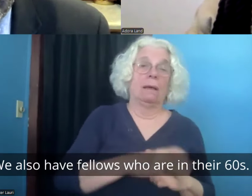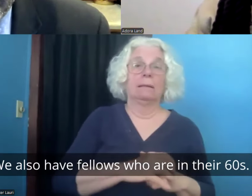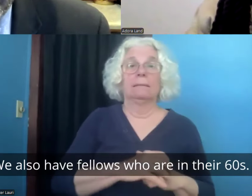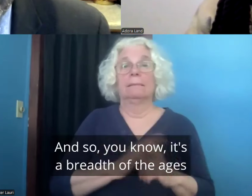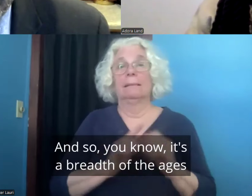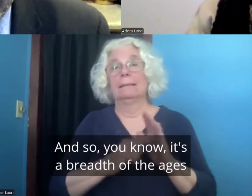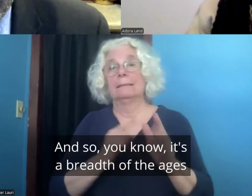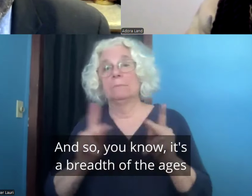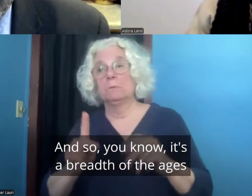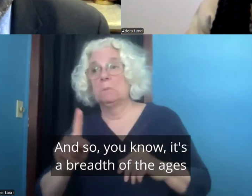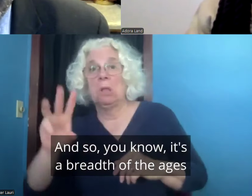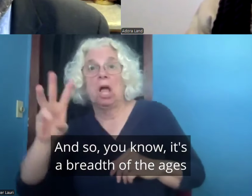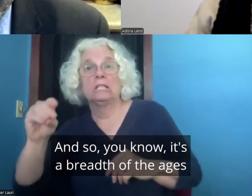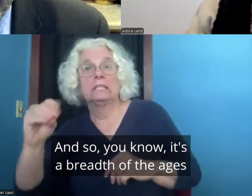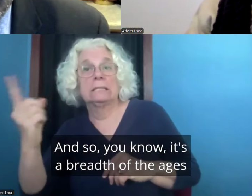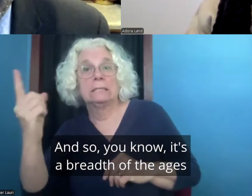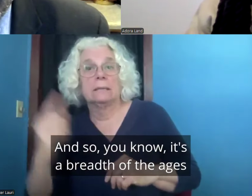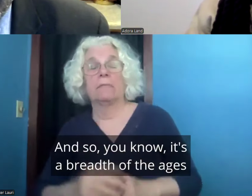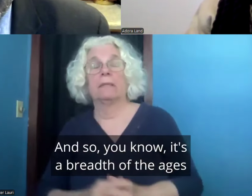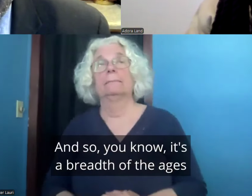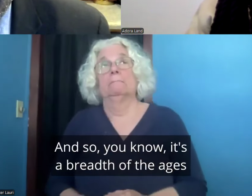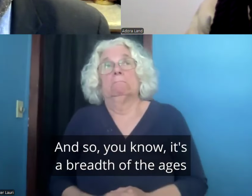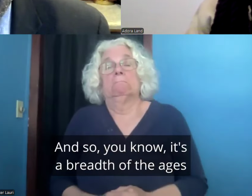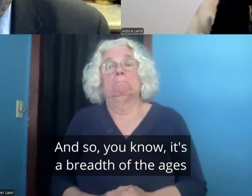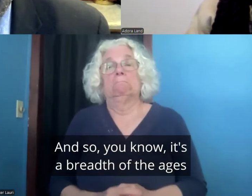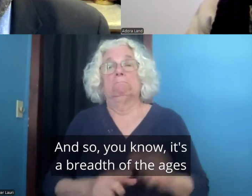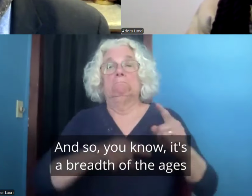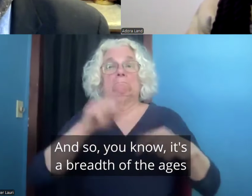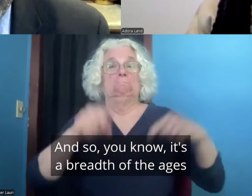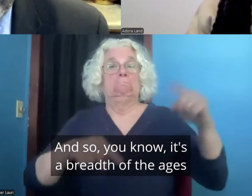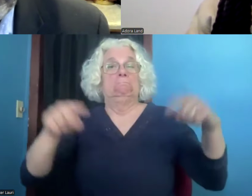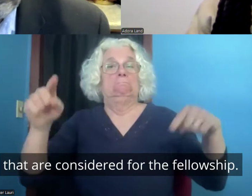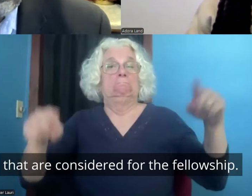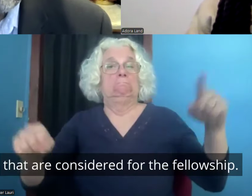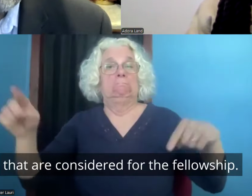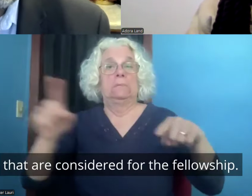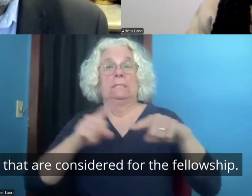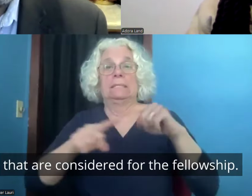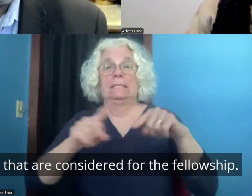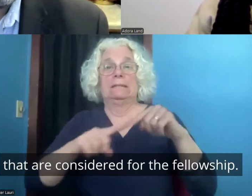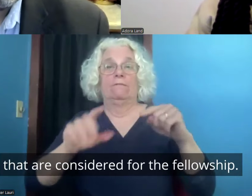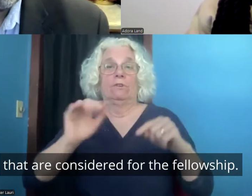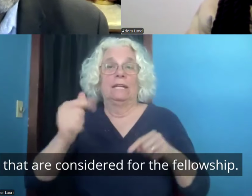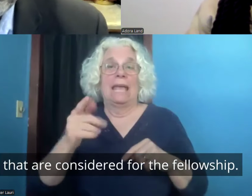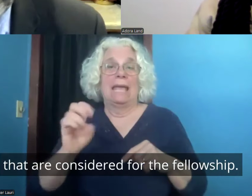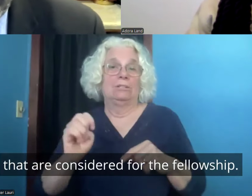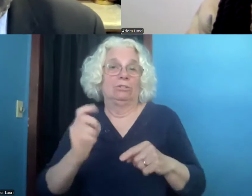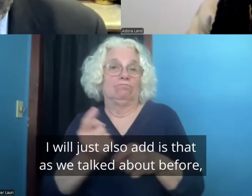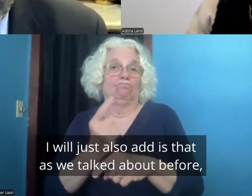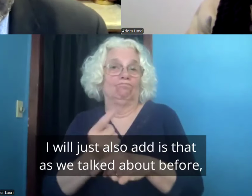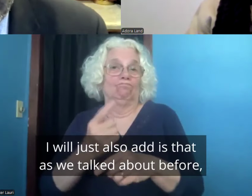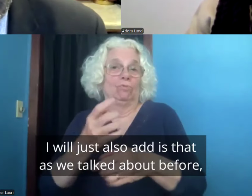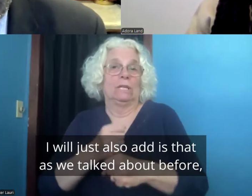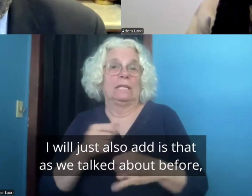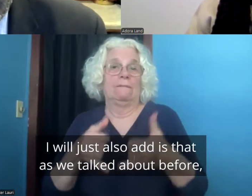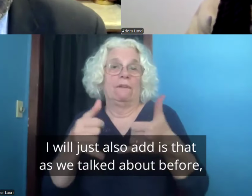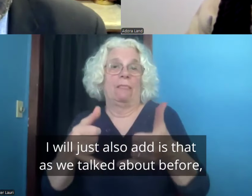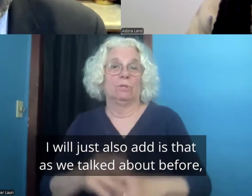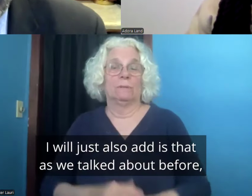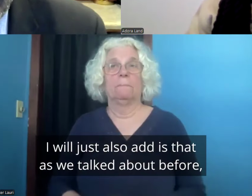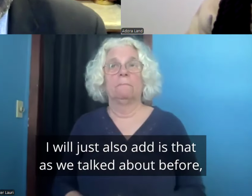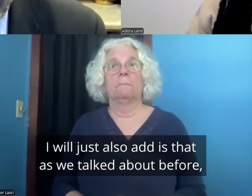their 60s. And so, it's a breadth of ages that are considered for the fellowship. I will just also